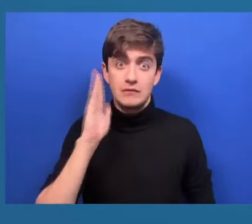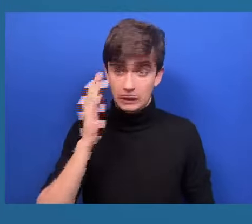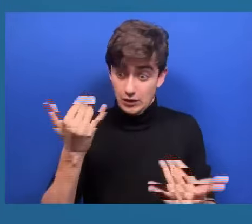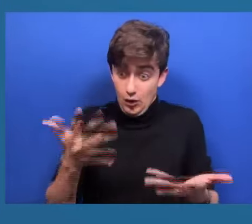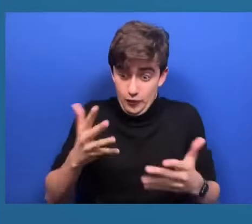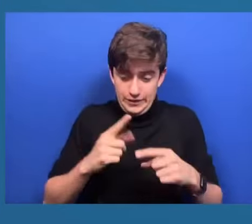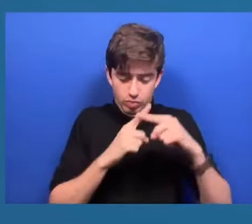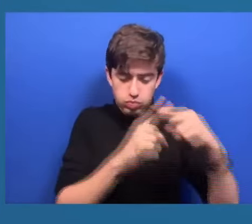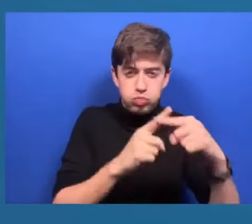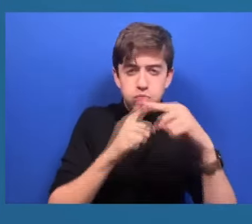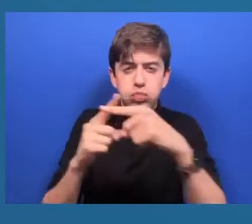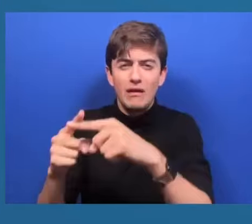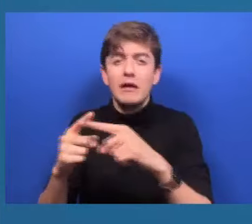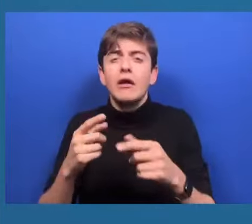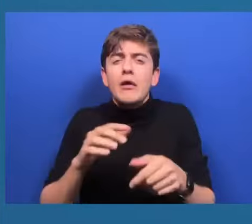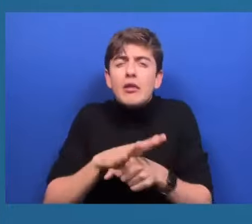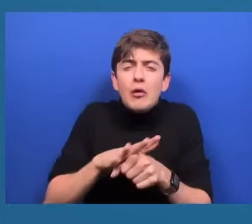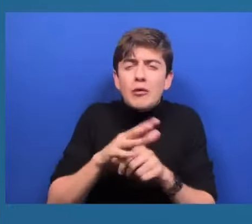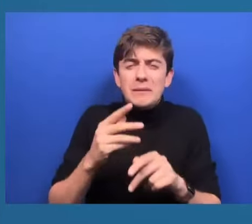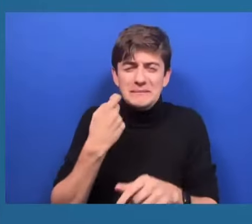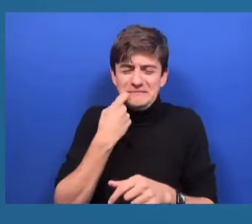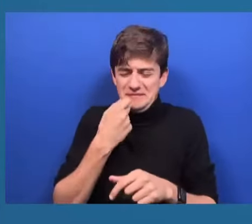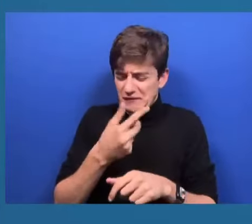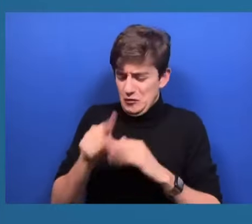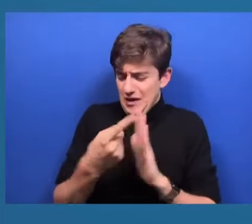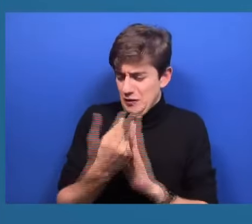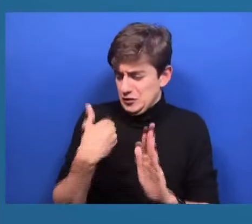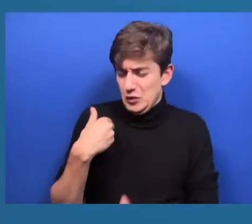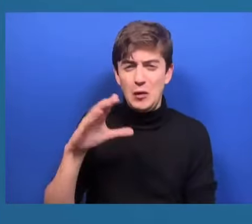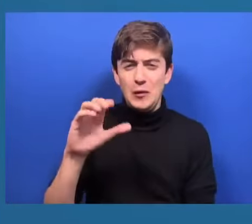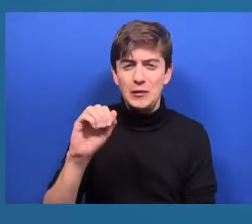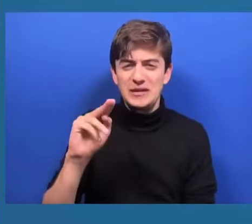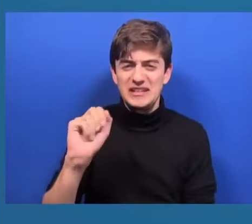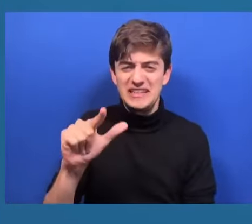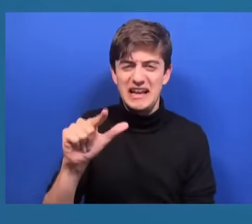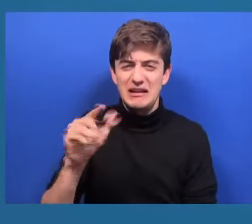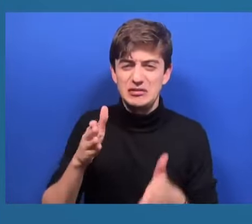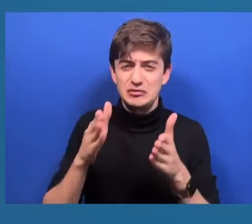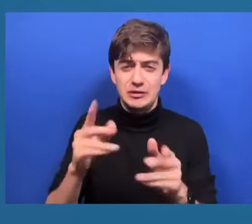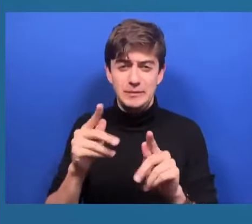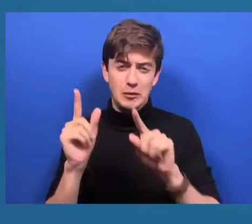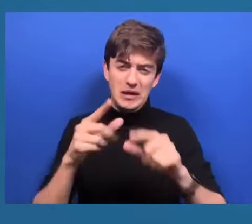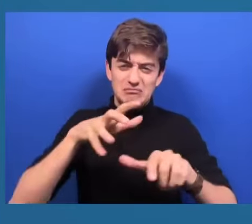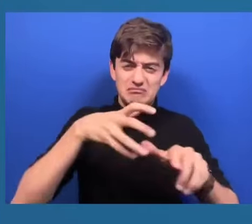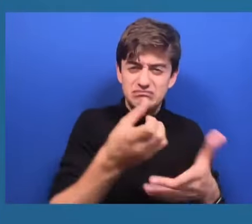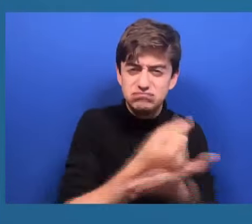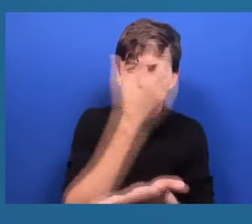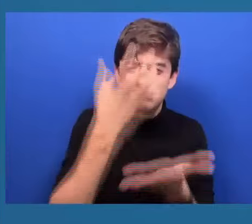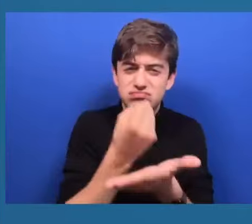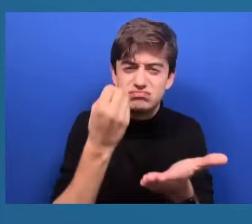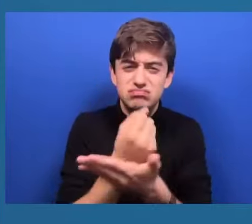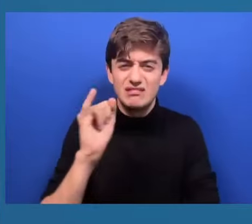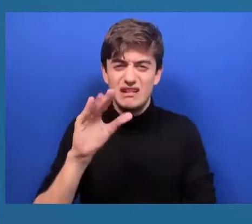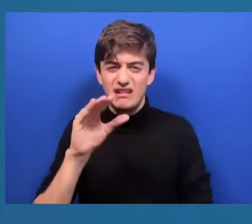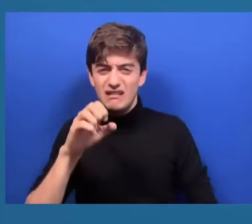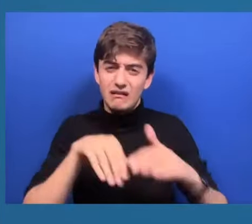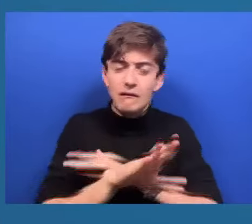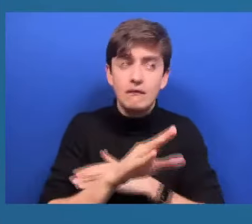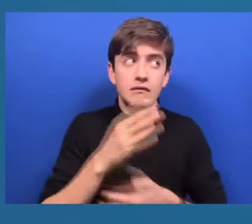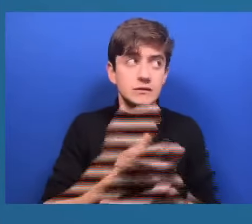people on Canal Street just hours ago. They're coming after people who came here in search of a better life. People are part of our